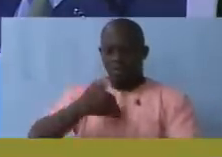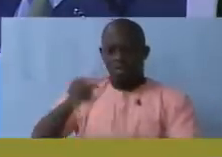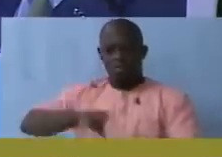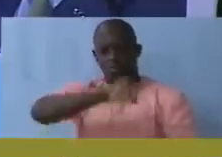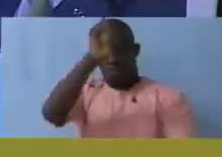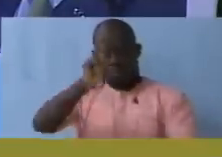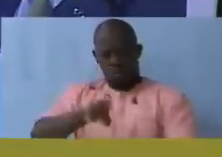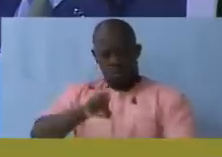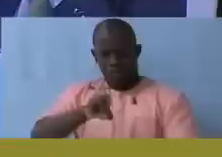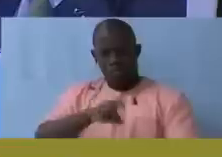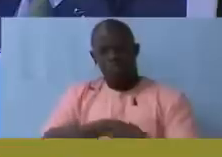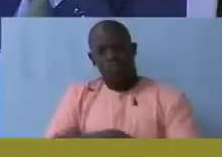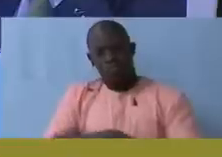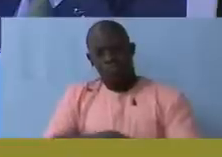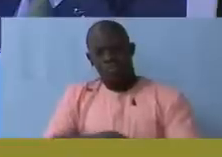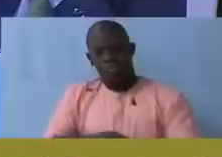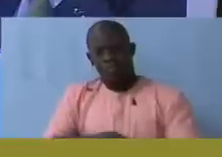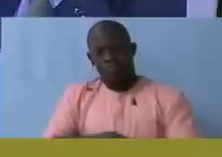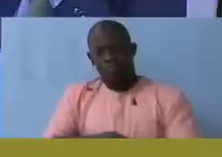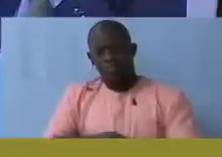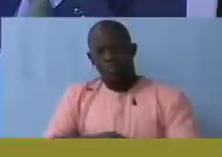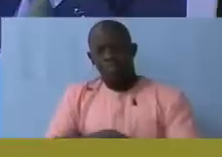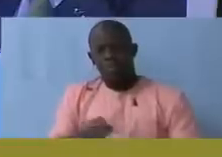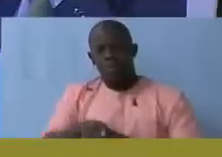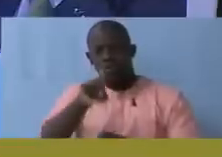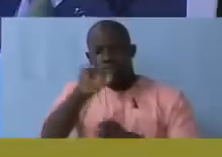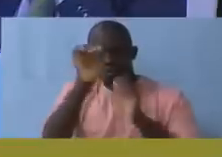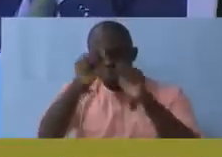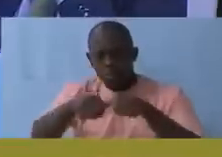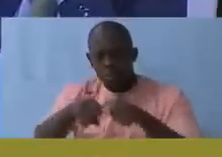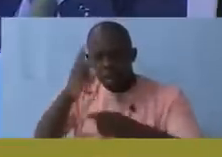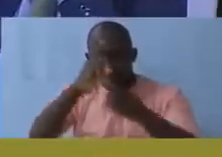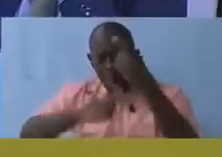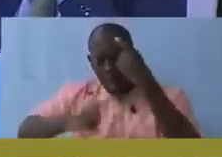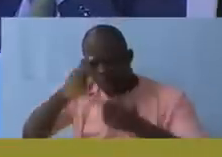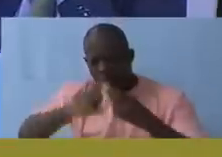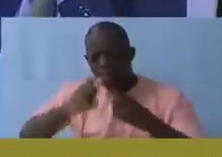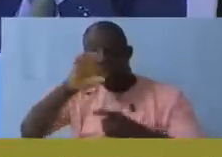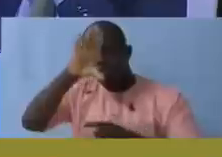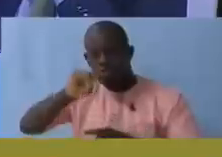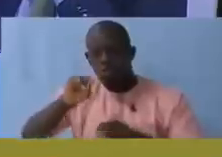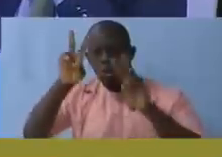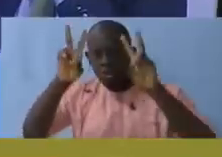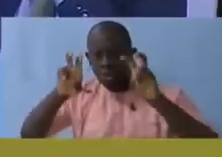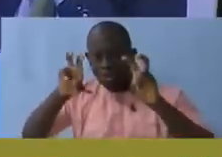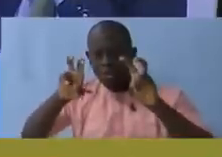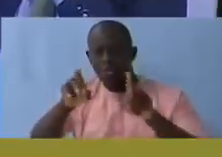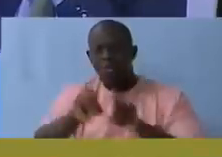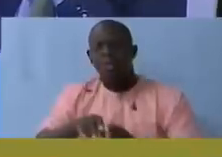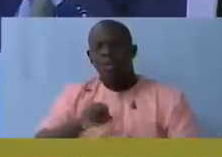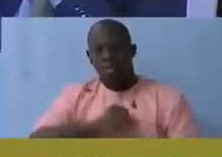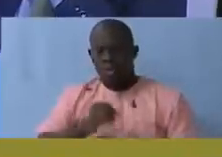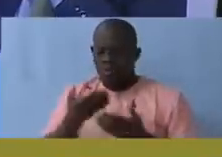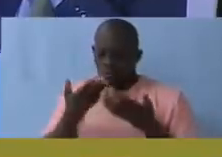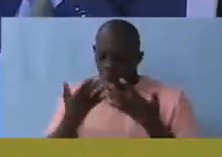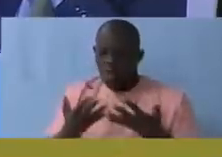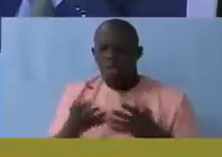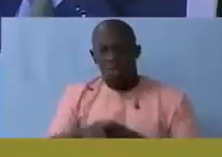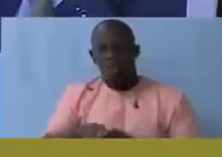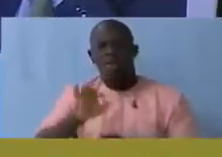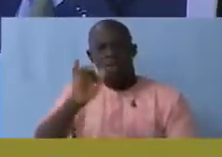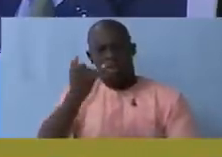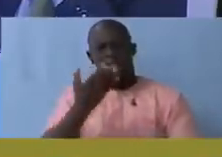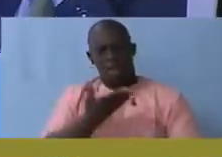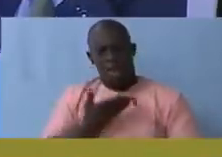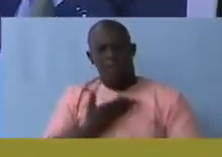can we go for the test? I said, well, we have facilities here.